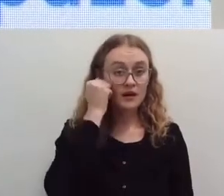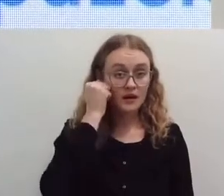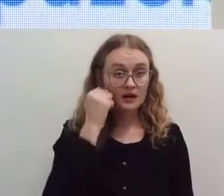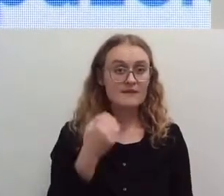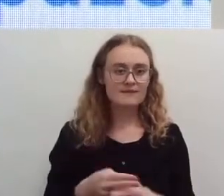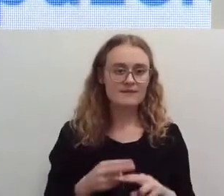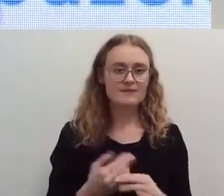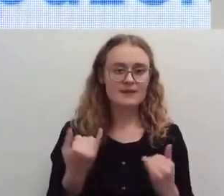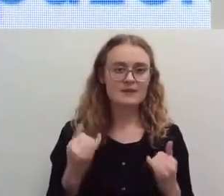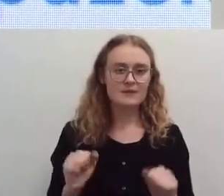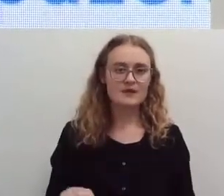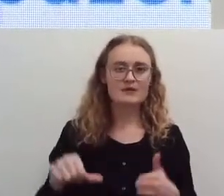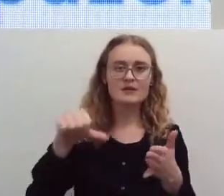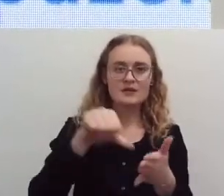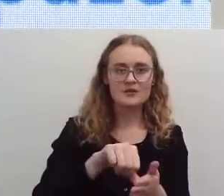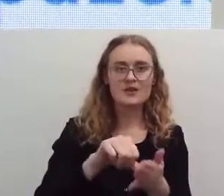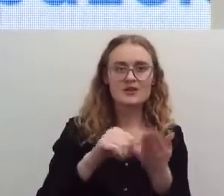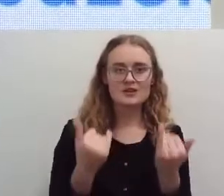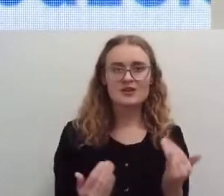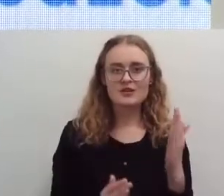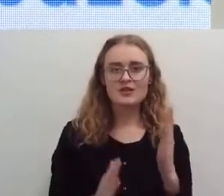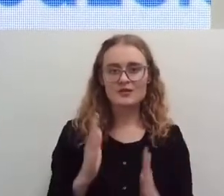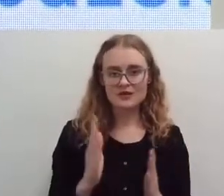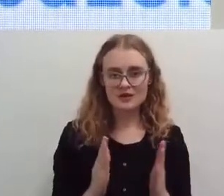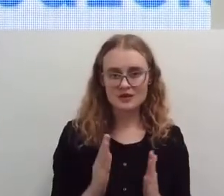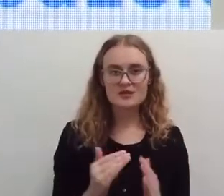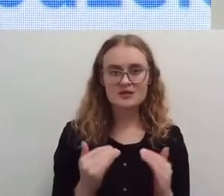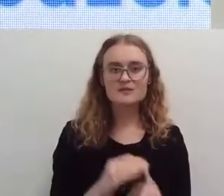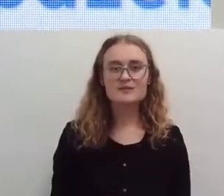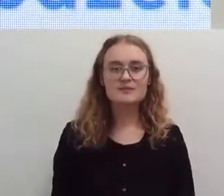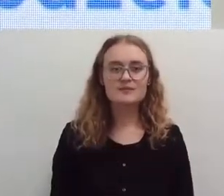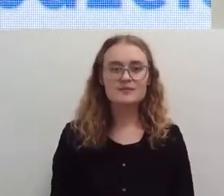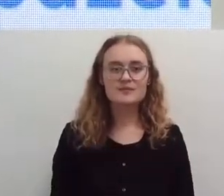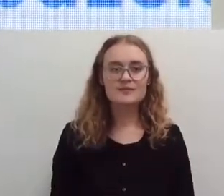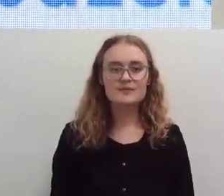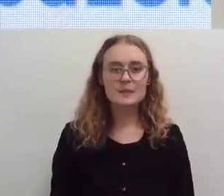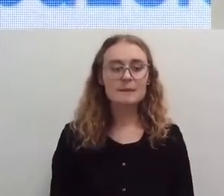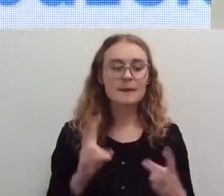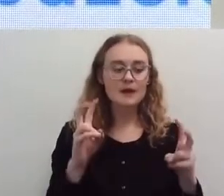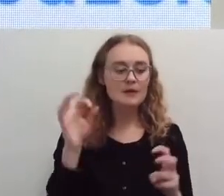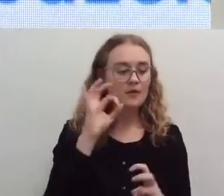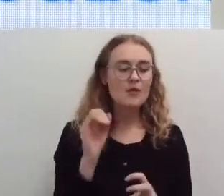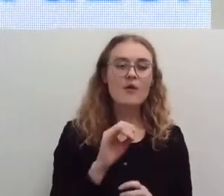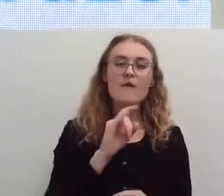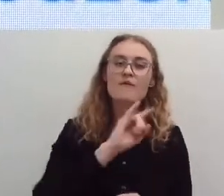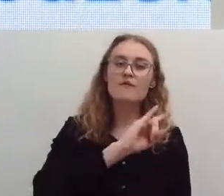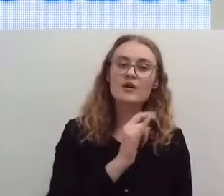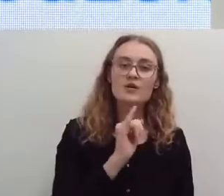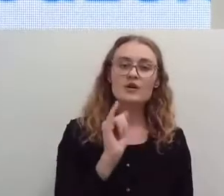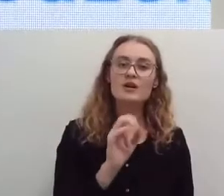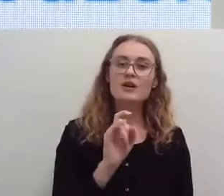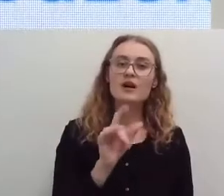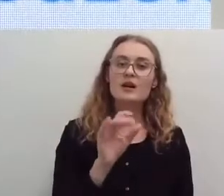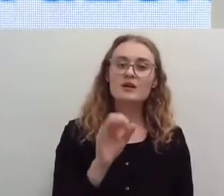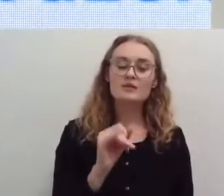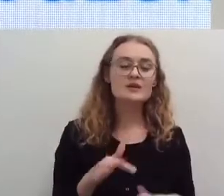session on empowering children in vulnerable situations. And I dare tell you that we have a